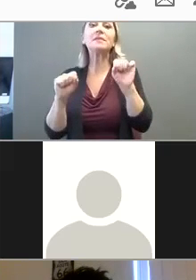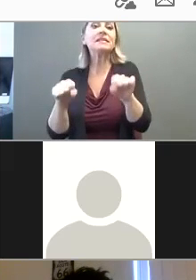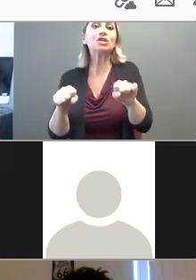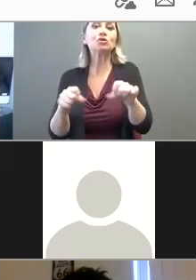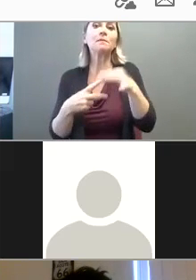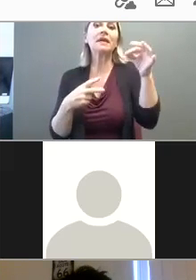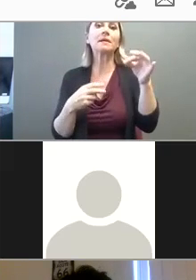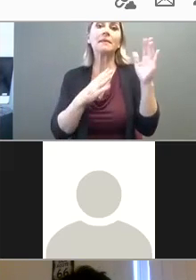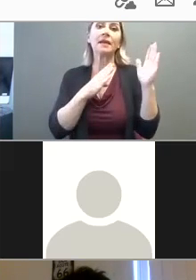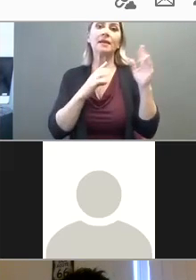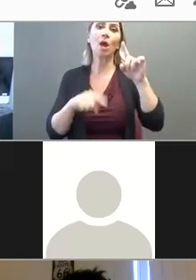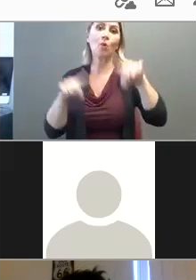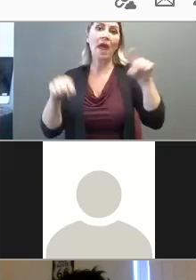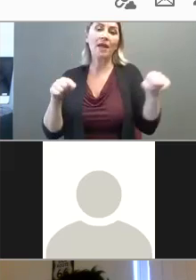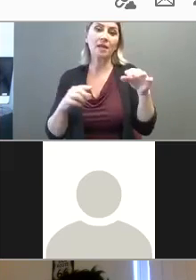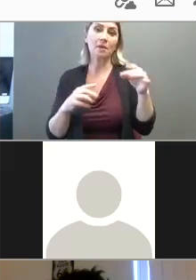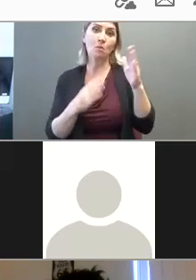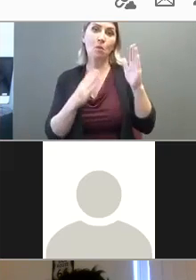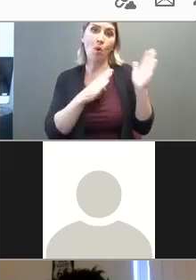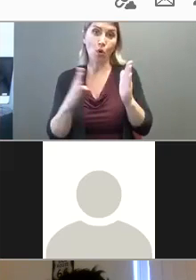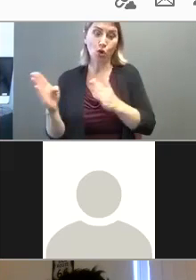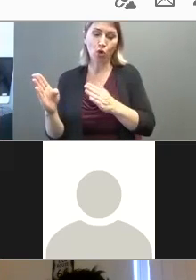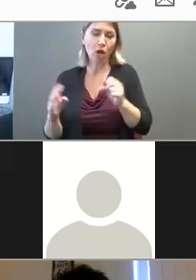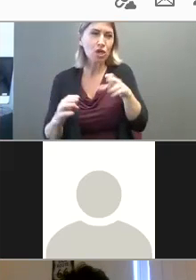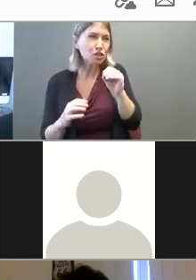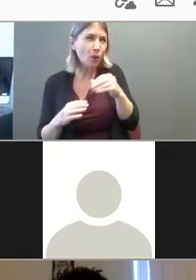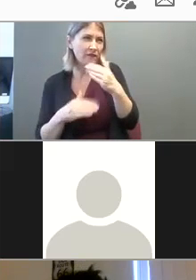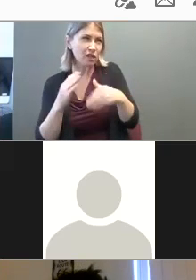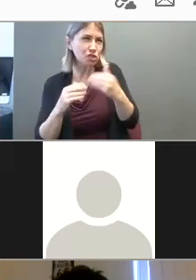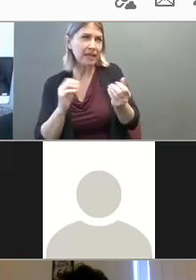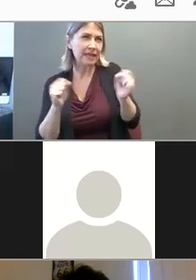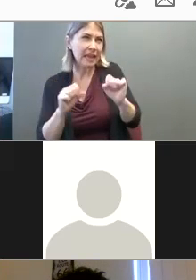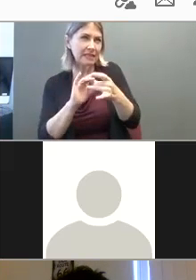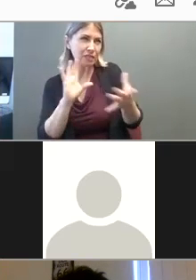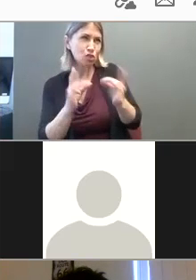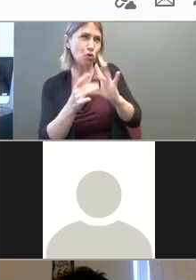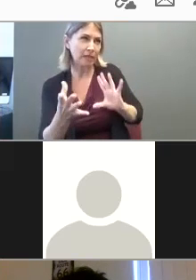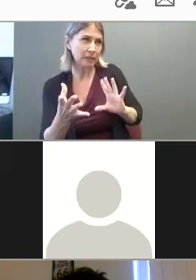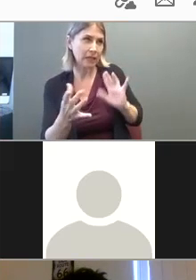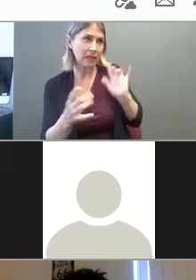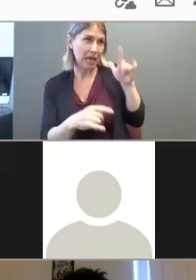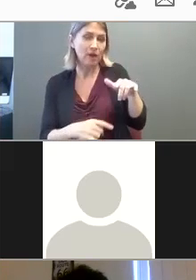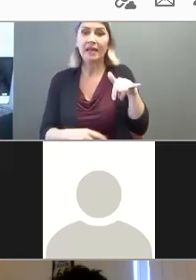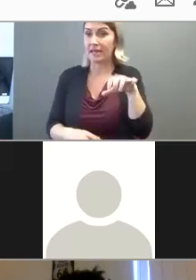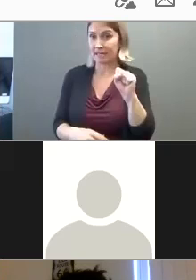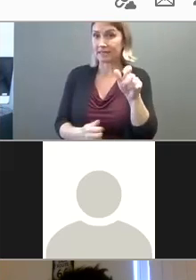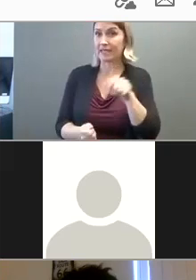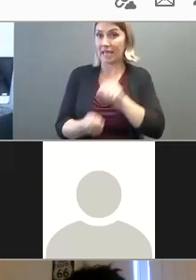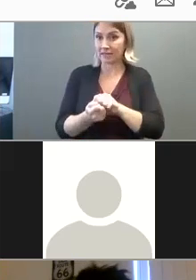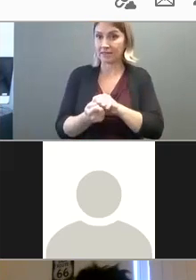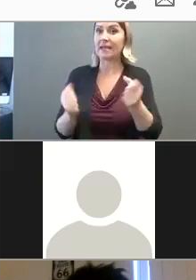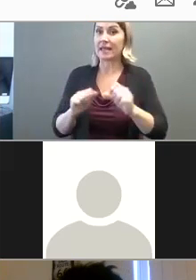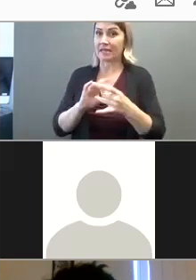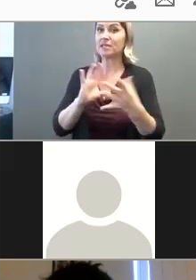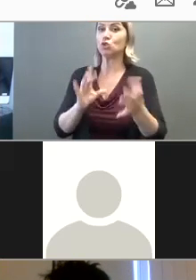order, right? So it With could potentially get disjoint and then link up later. exactly, it can Okay. eventually get disjoint and get